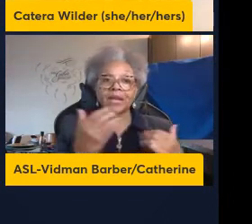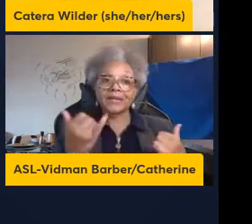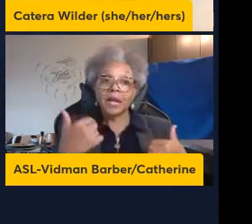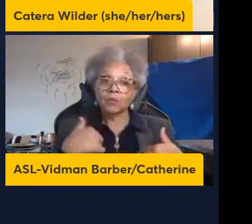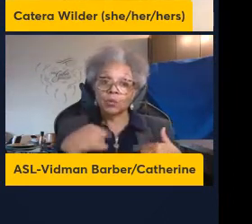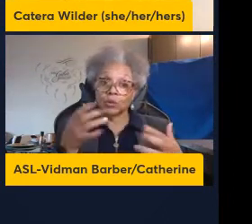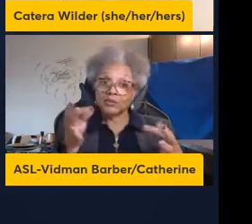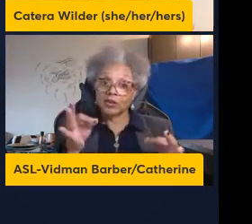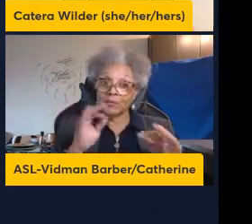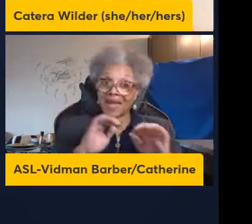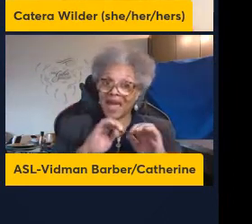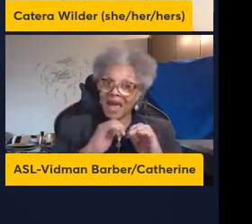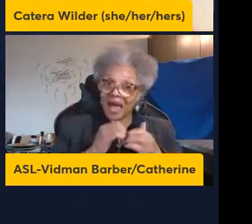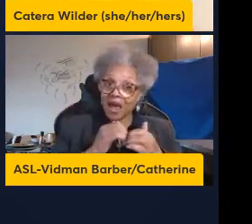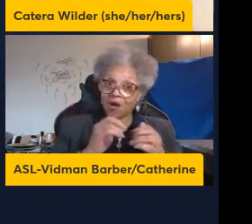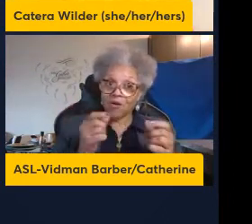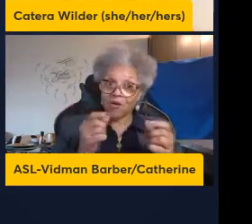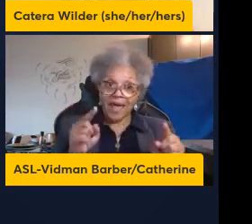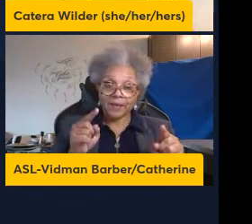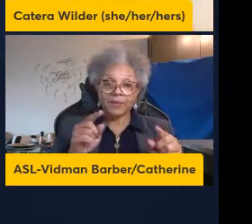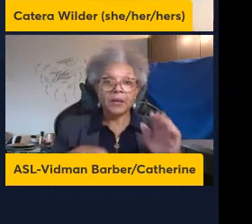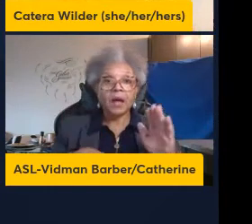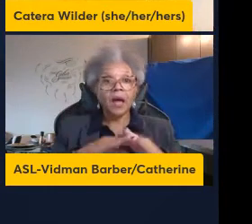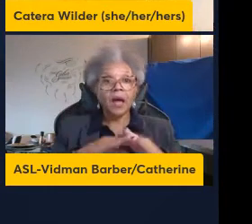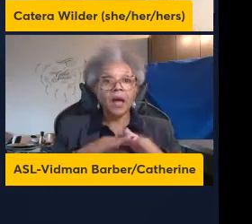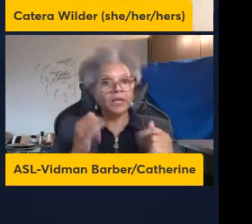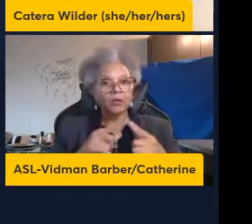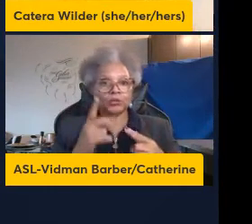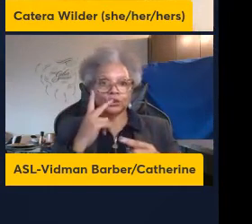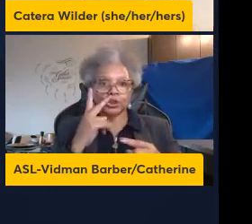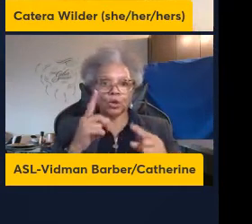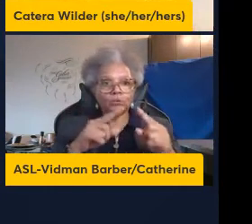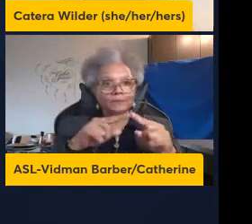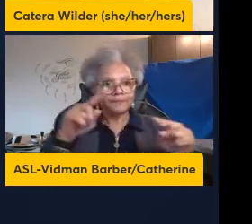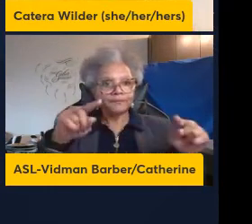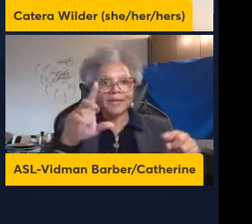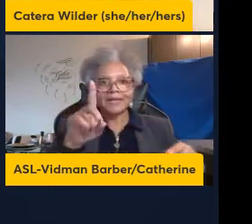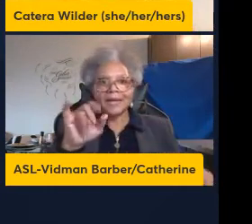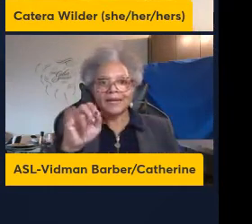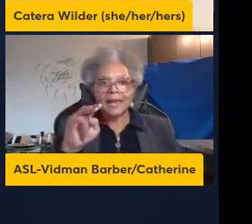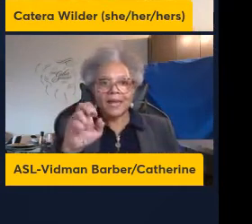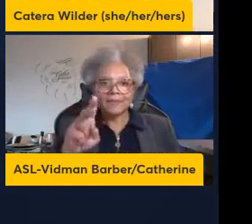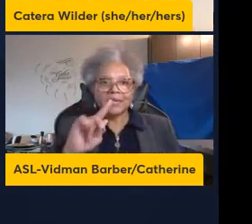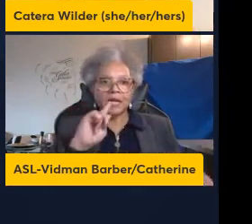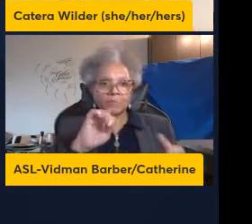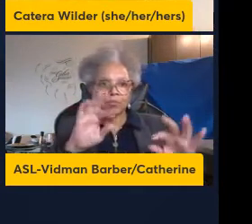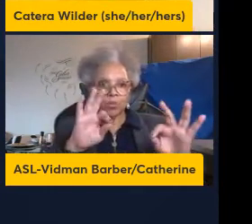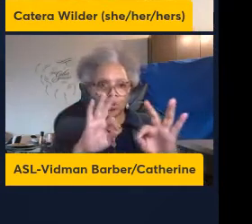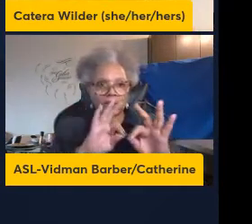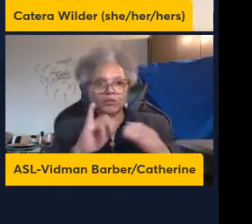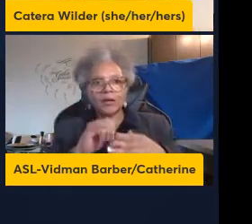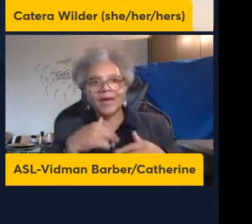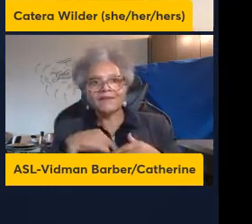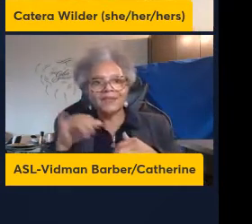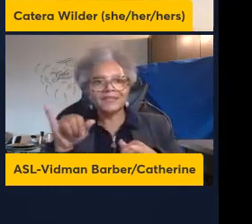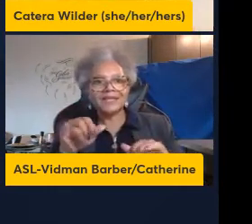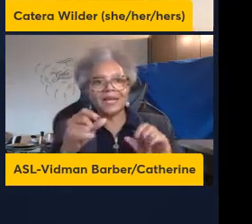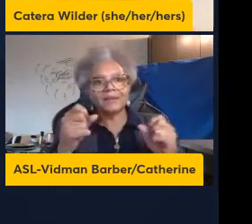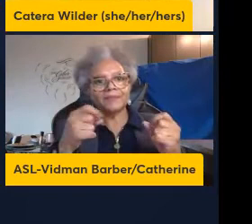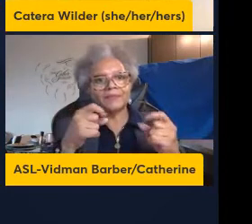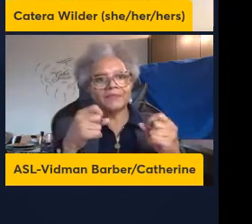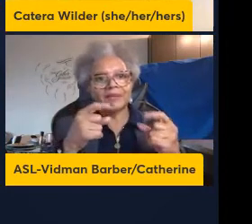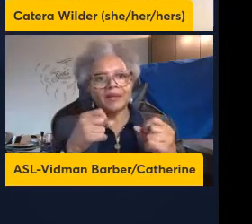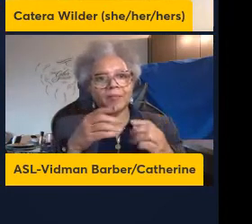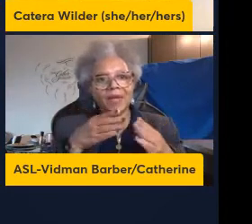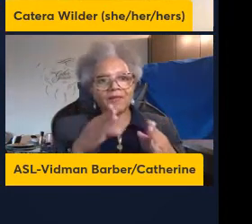happening. Up until now, we showed that the dynamics are important. And so again, you can have the same signaling pathway